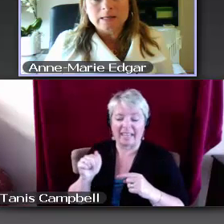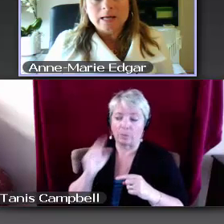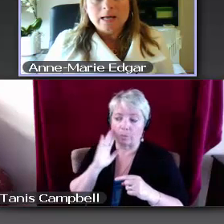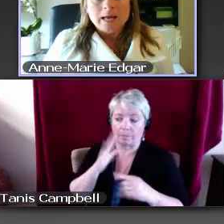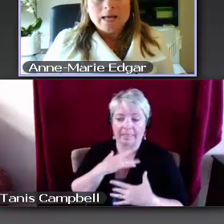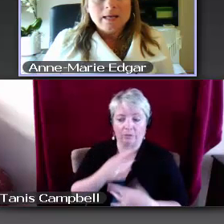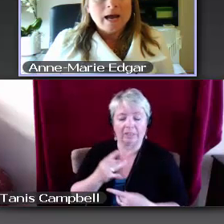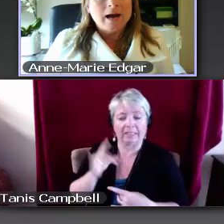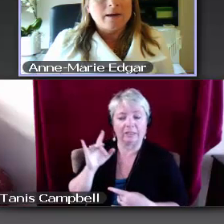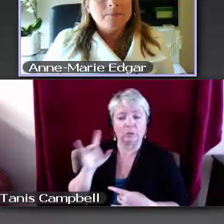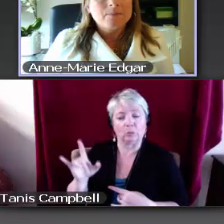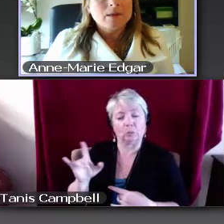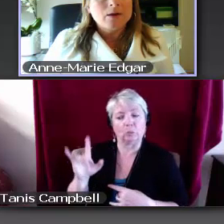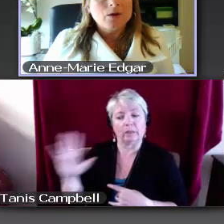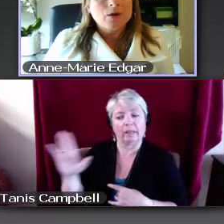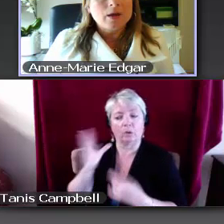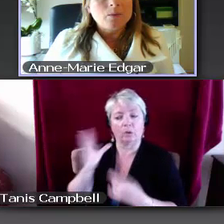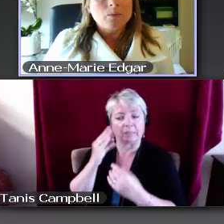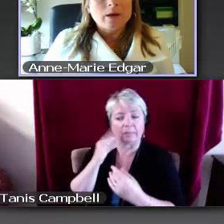experience. Yeah,